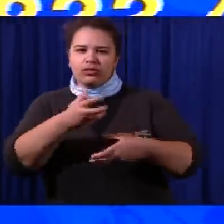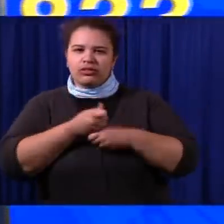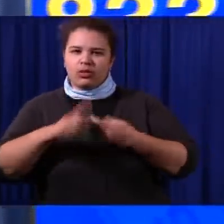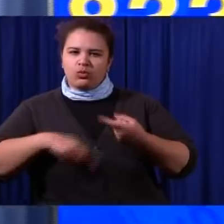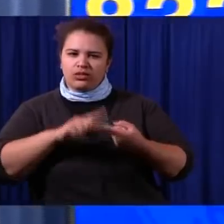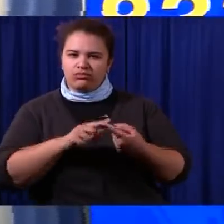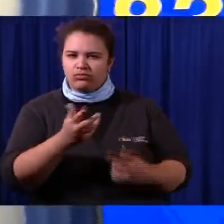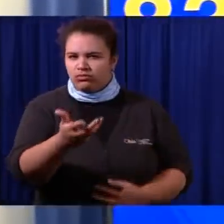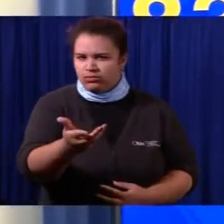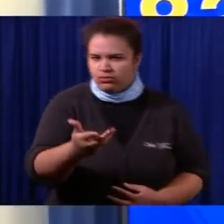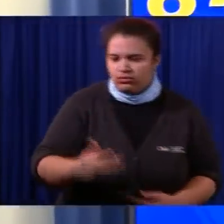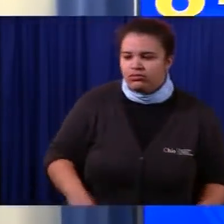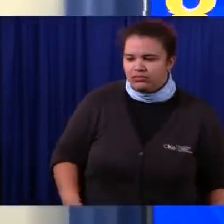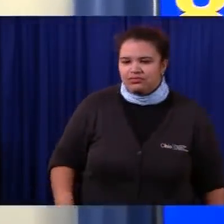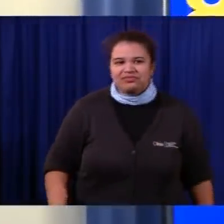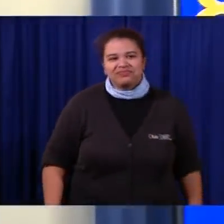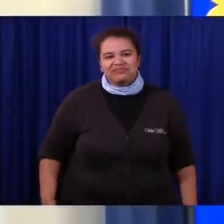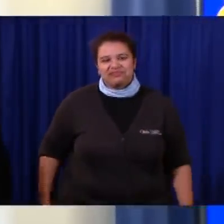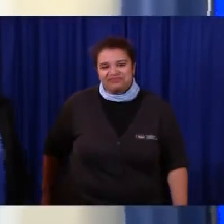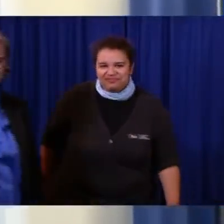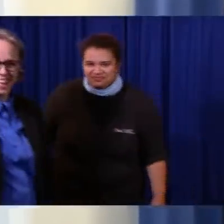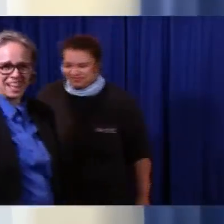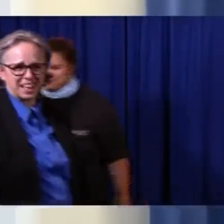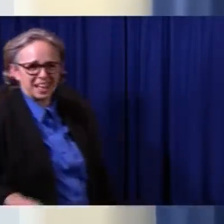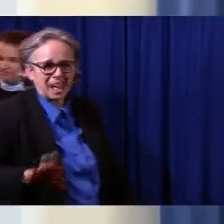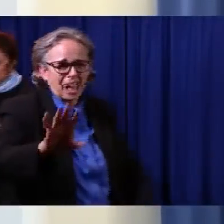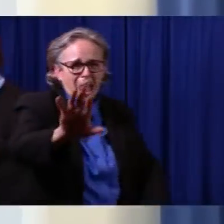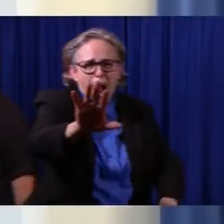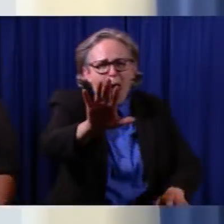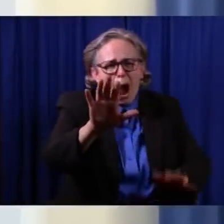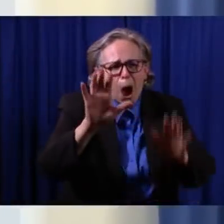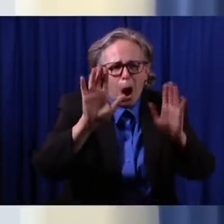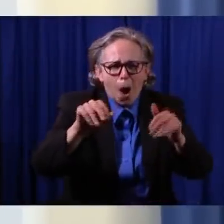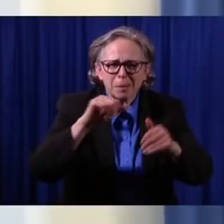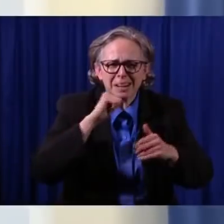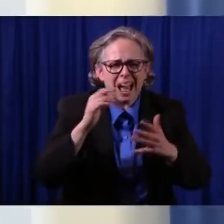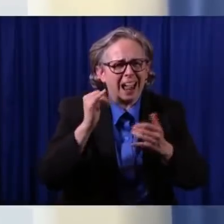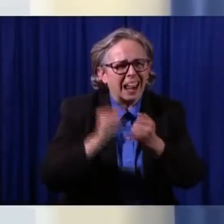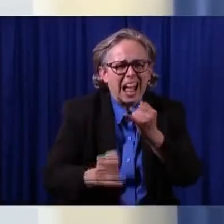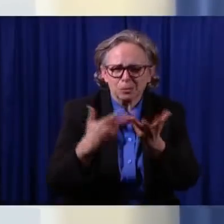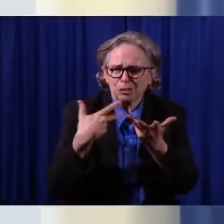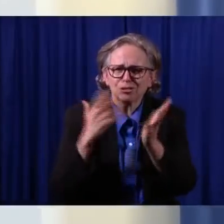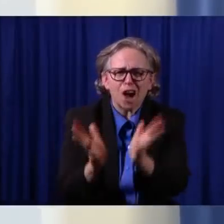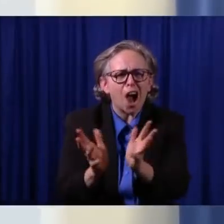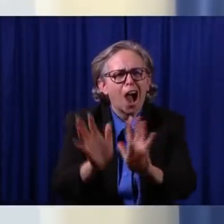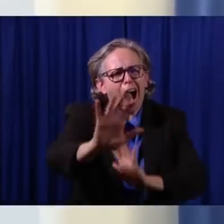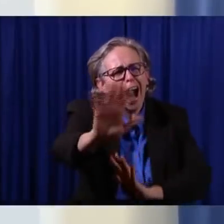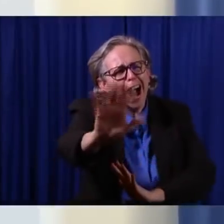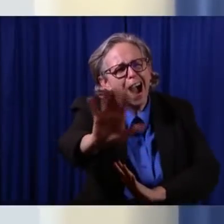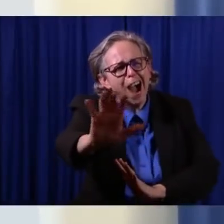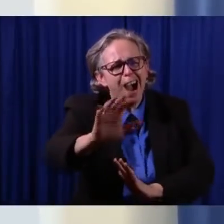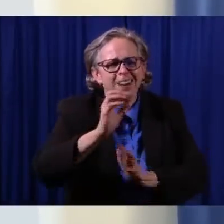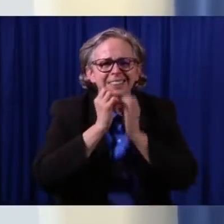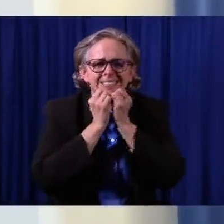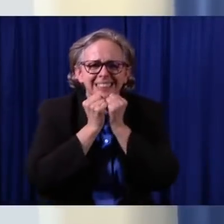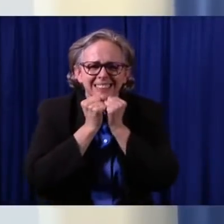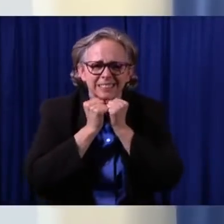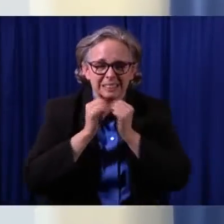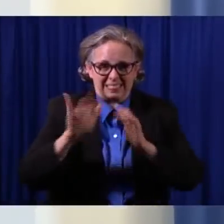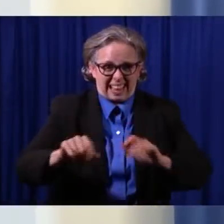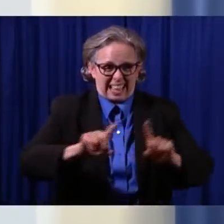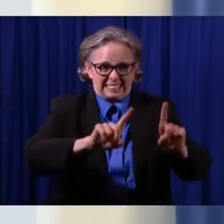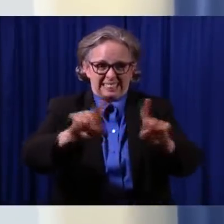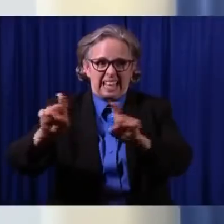Thank you. Well, I hope it's not the last time we talk, first of all. And so, that testing has begun.